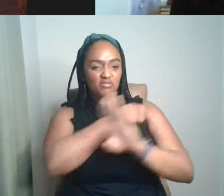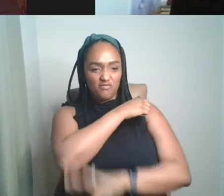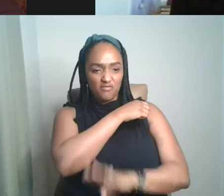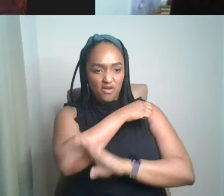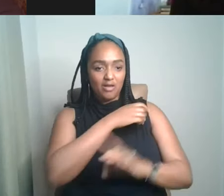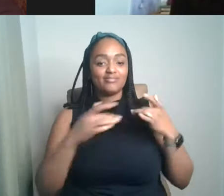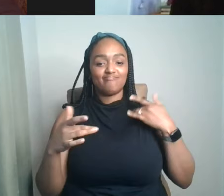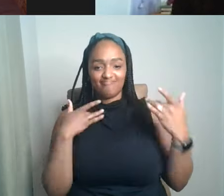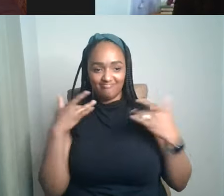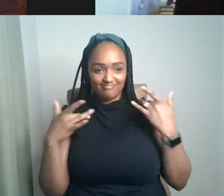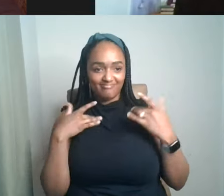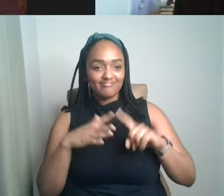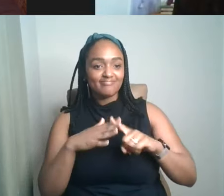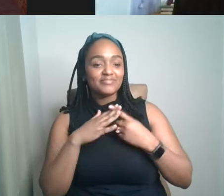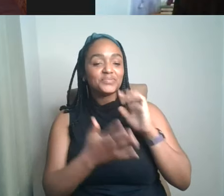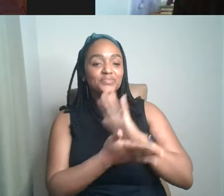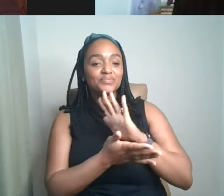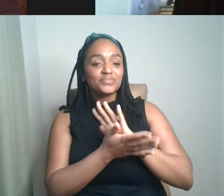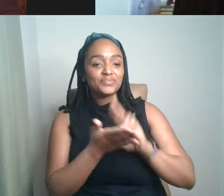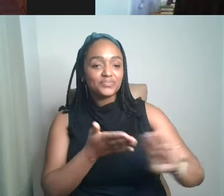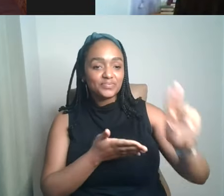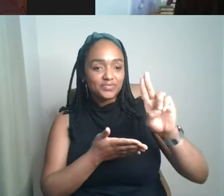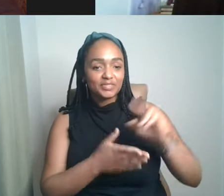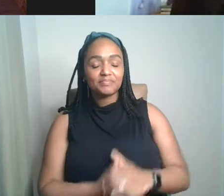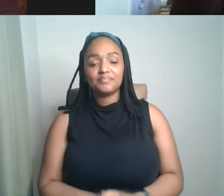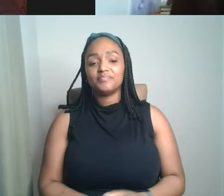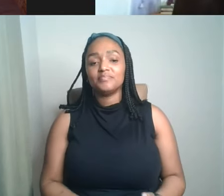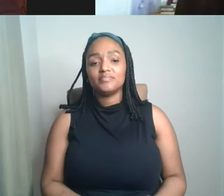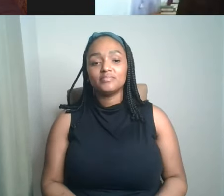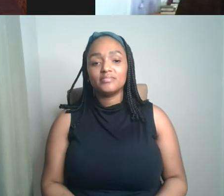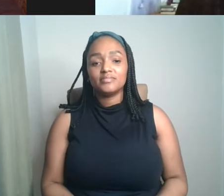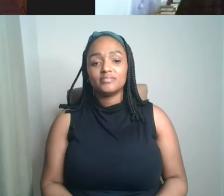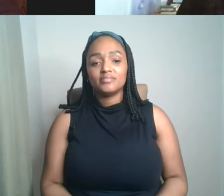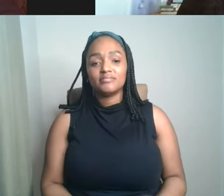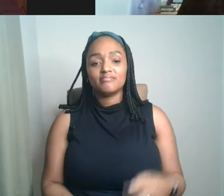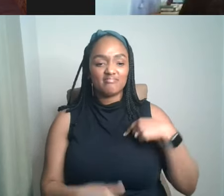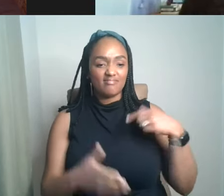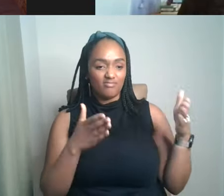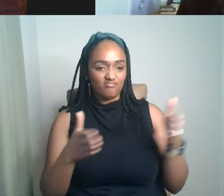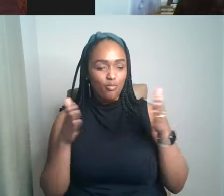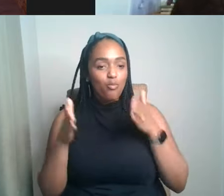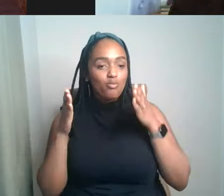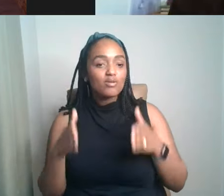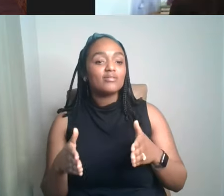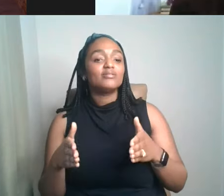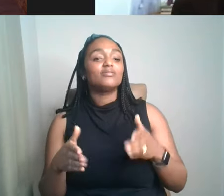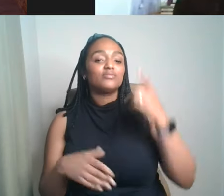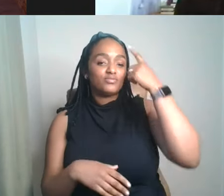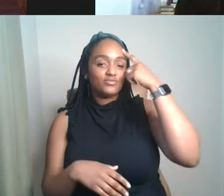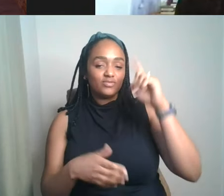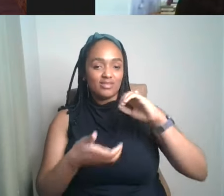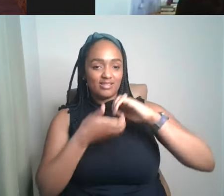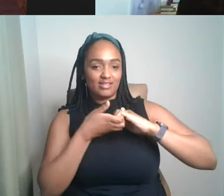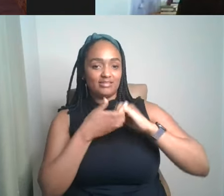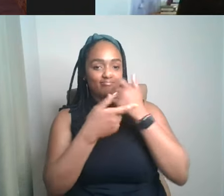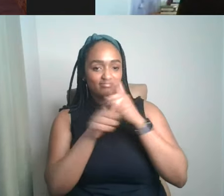And yeah, I am an organizer for collective liberation. Some people call me a climate